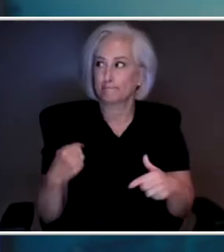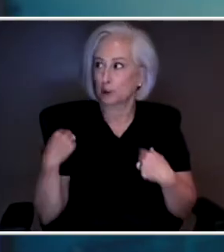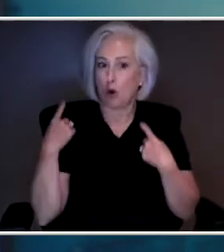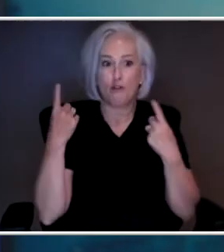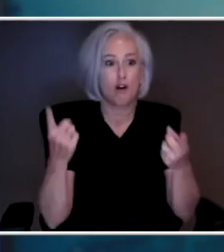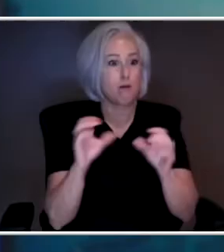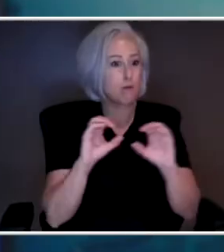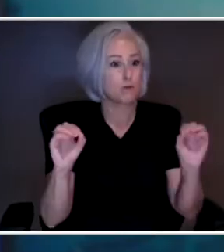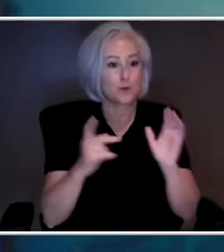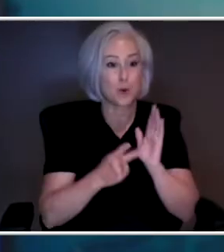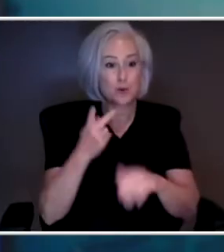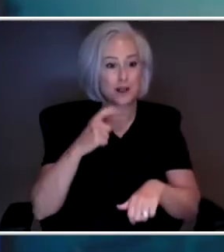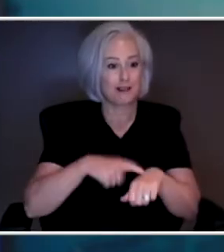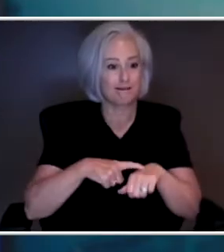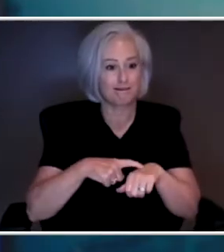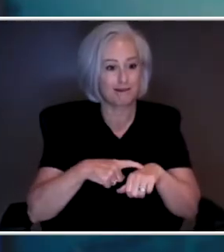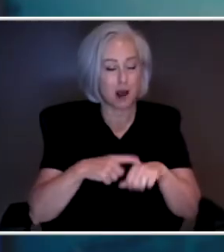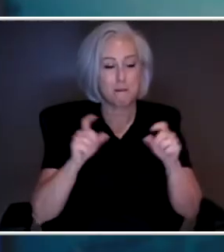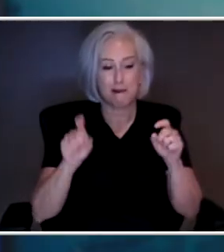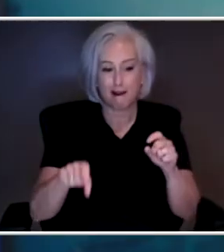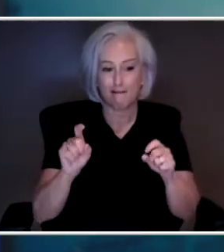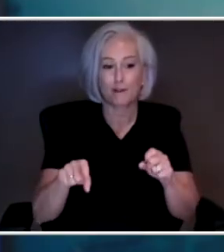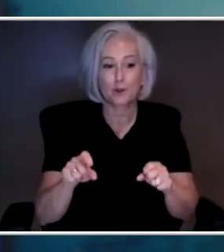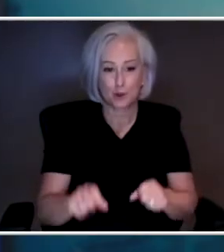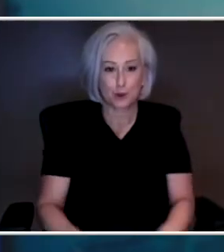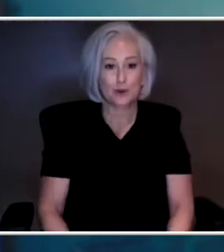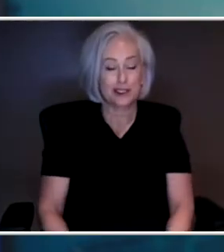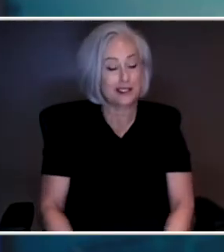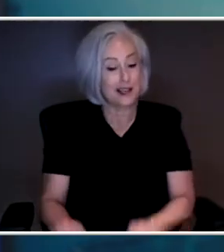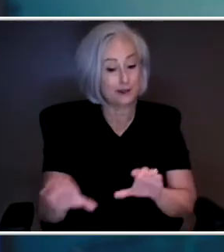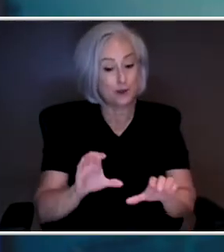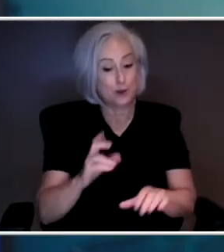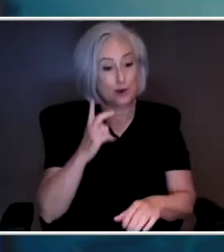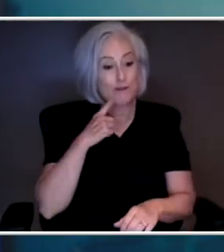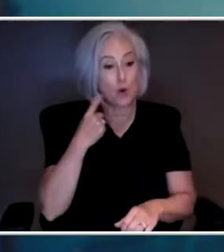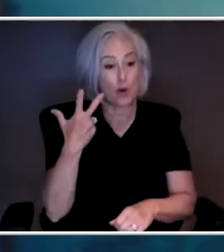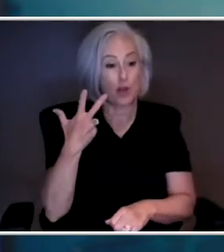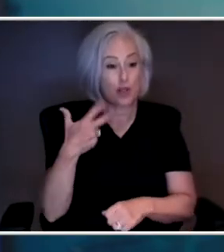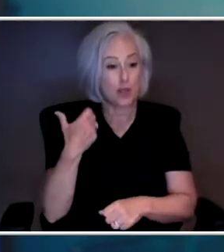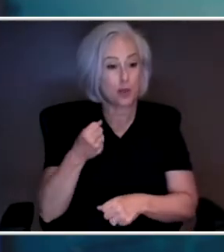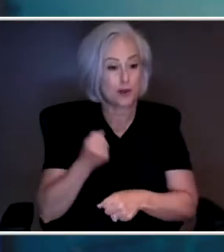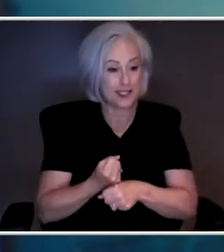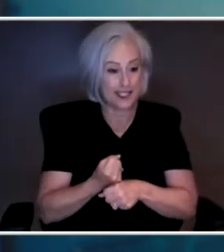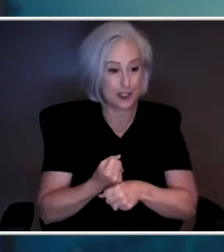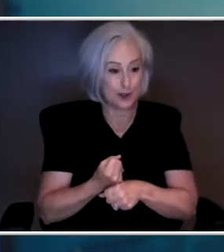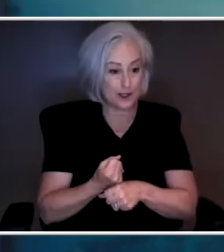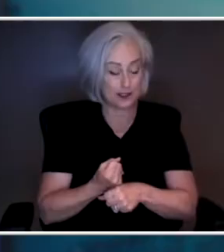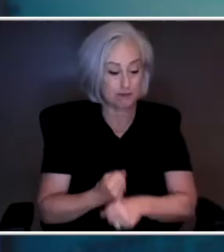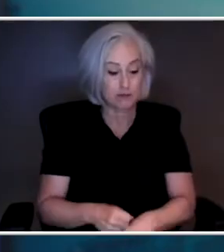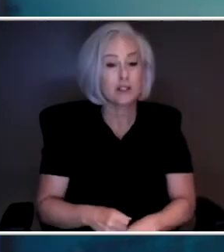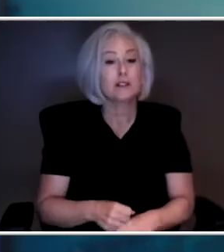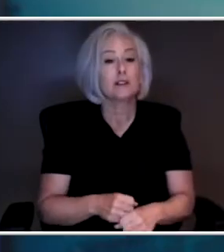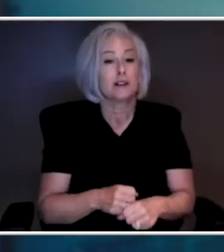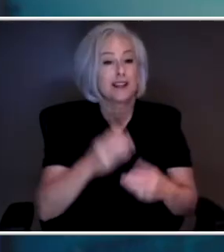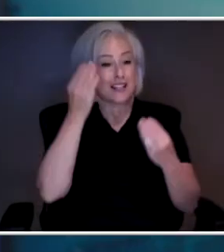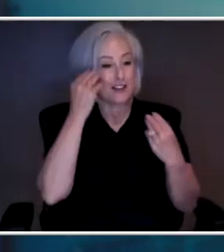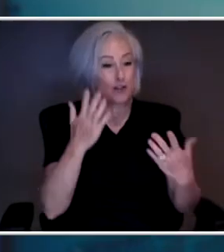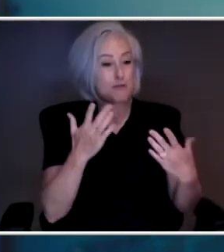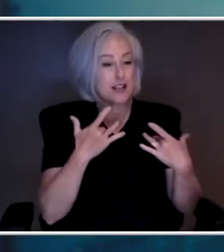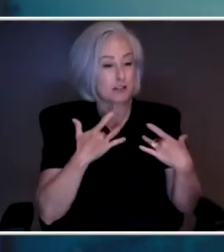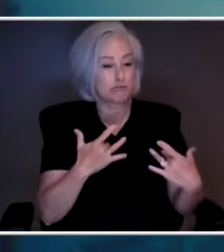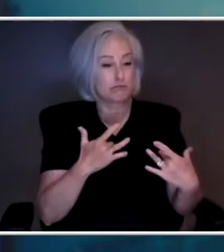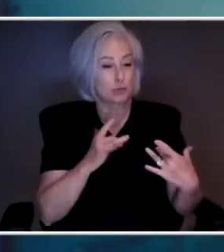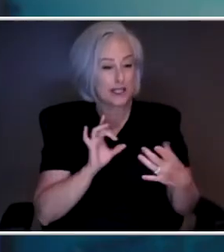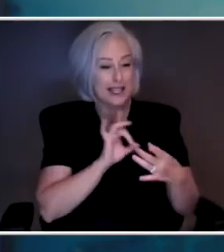for it growing. We've been doing it for 3 years, and that supports what the literature says, that typically you don't need to retreat. If we do, if